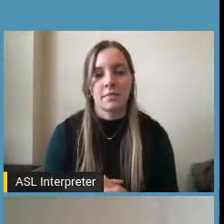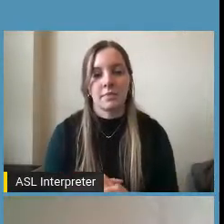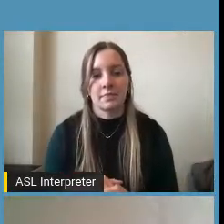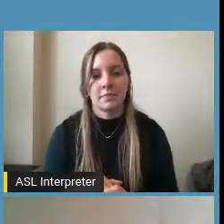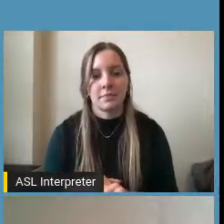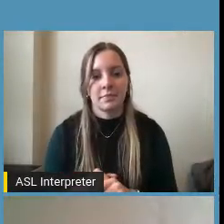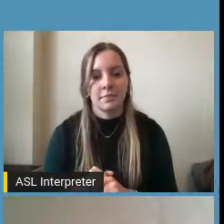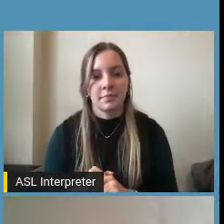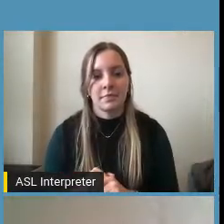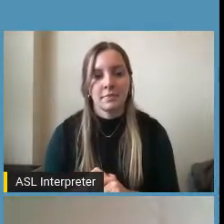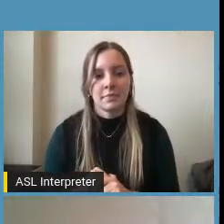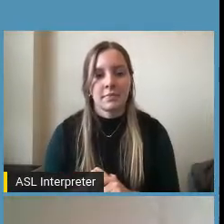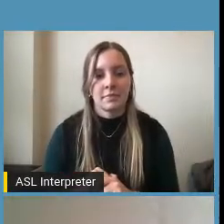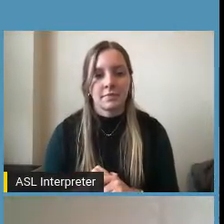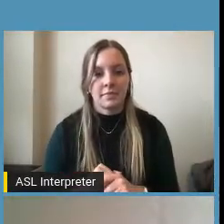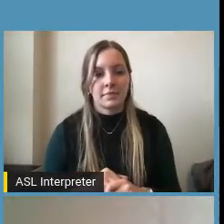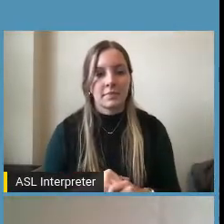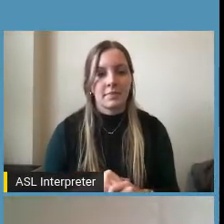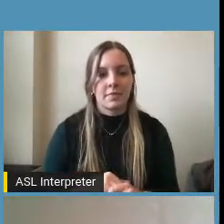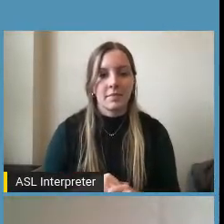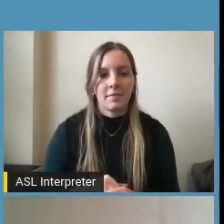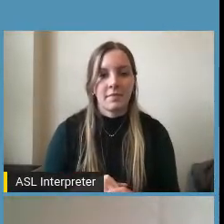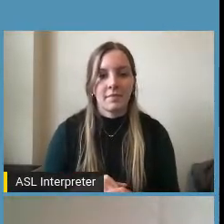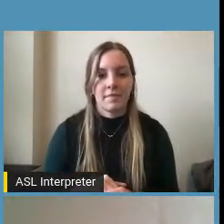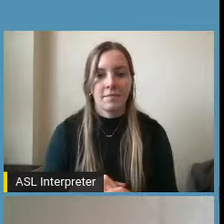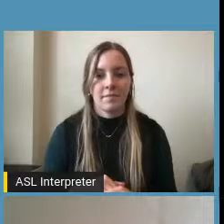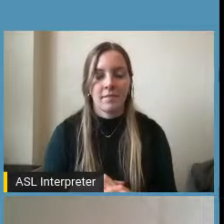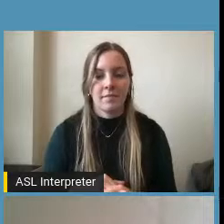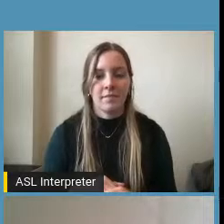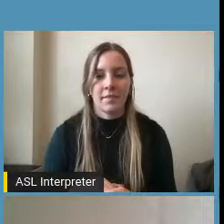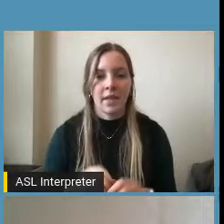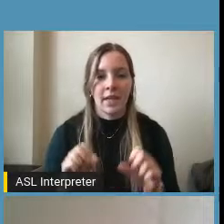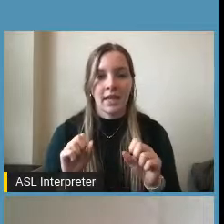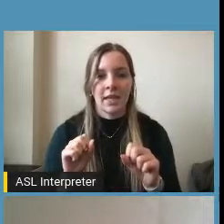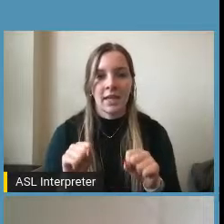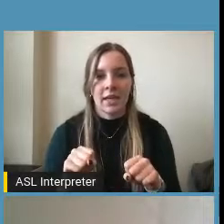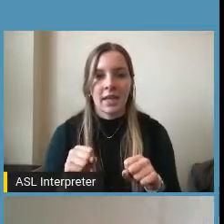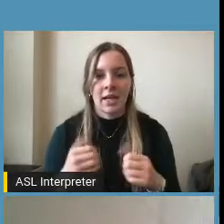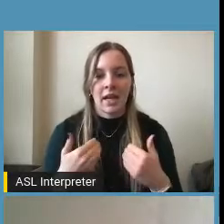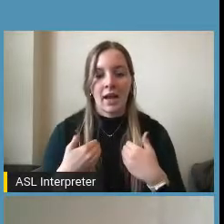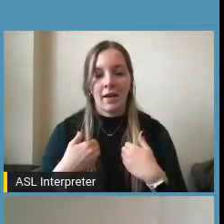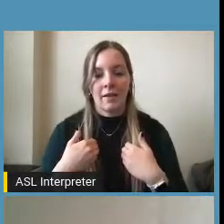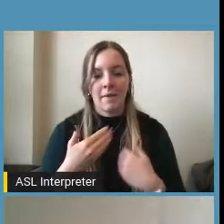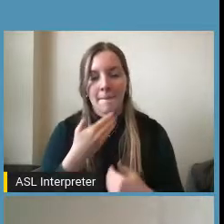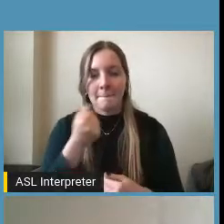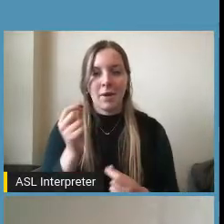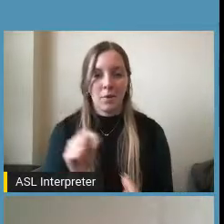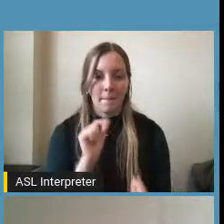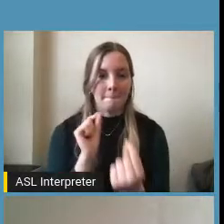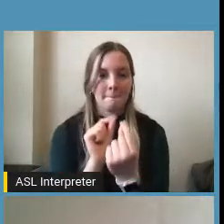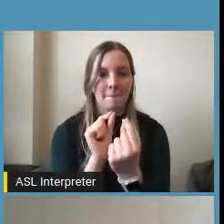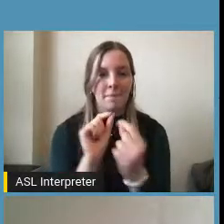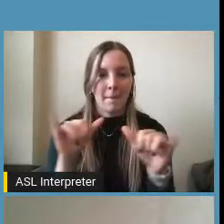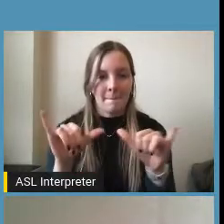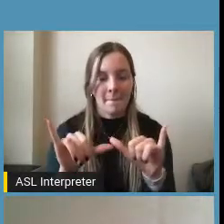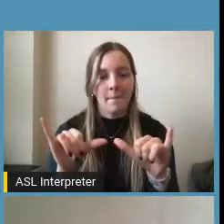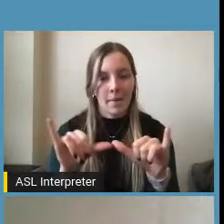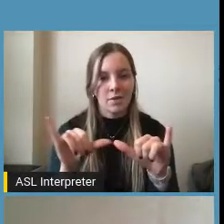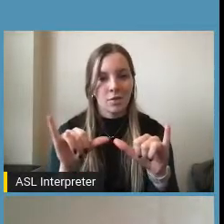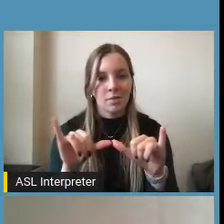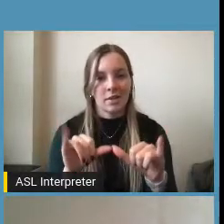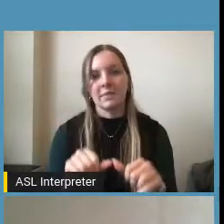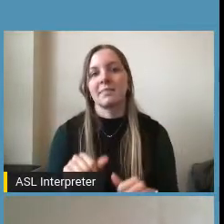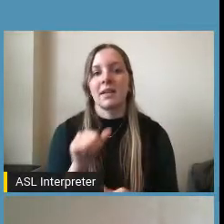mean, the higher precision I get in my measurements, which means I have to understand the precision of the model, not just the resolution